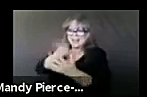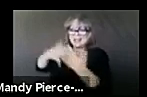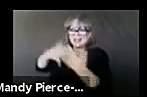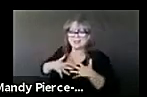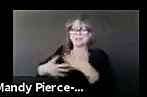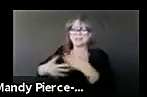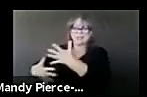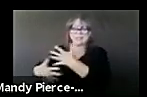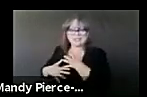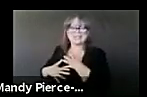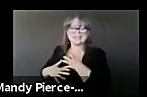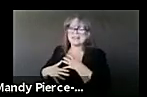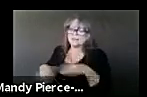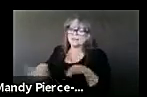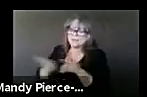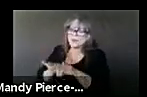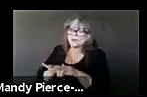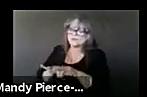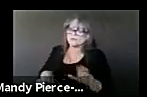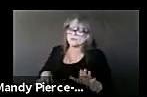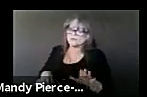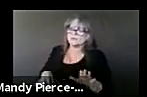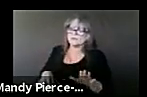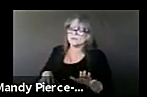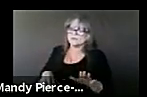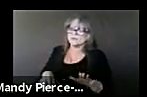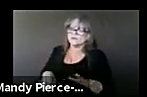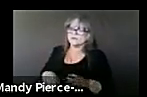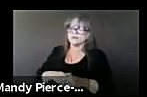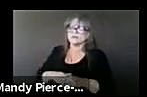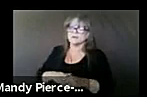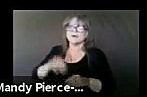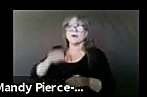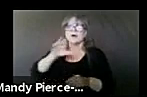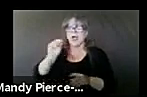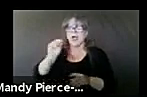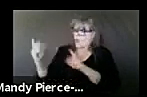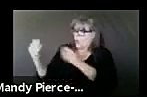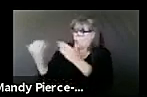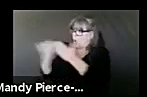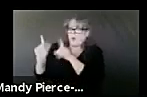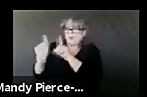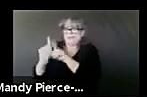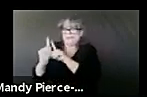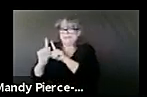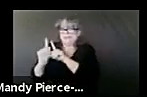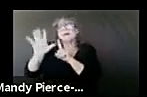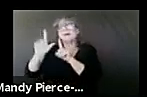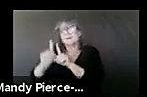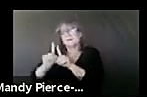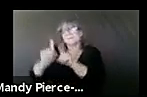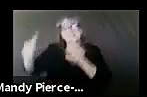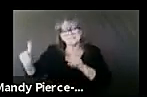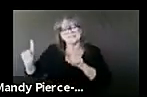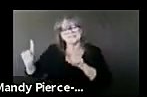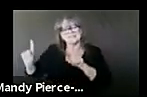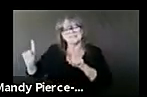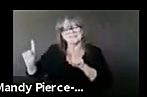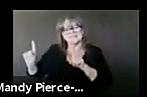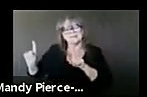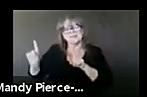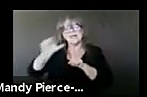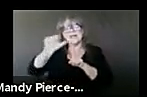running errands. In terms of hanging out with neighbors, we would recommend that if people are hanging out outside with their